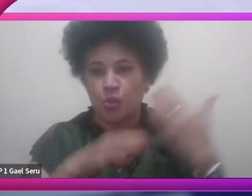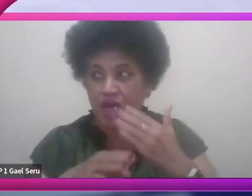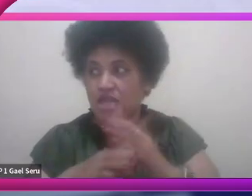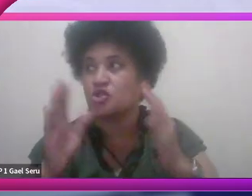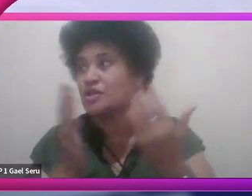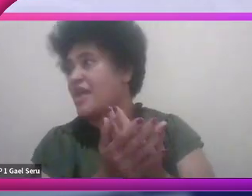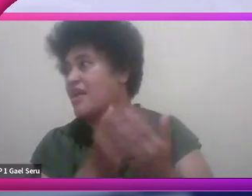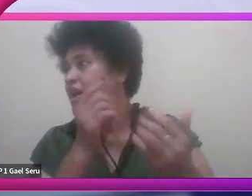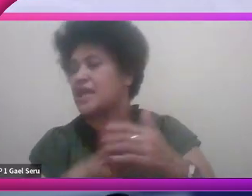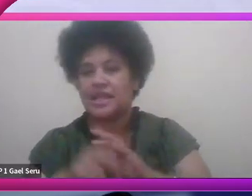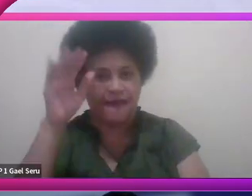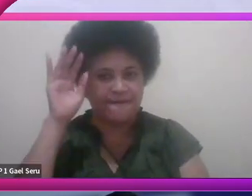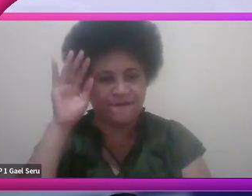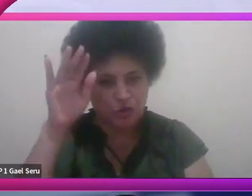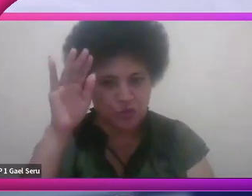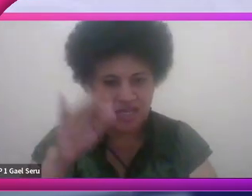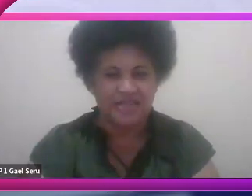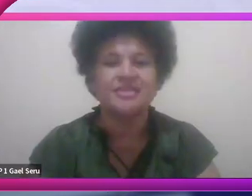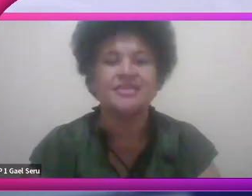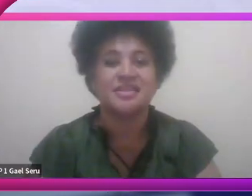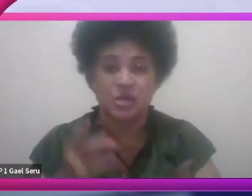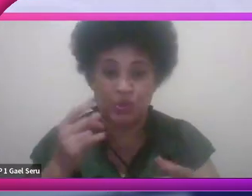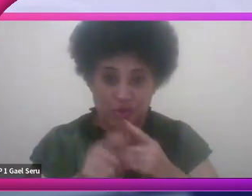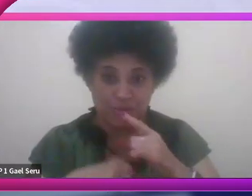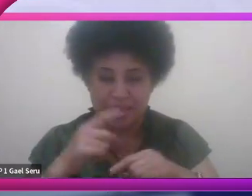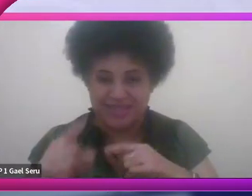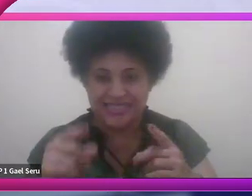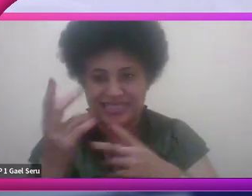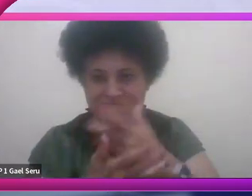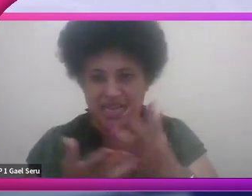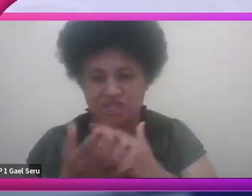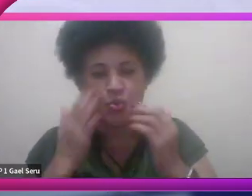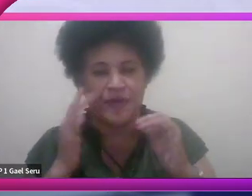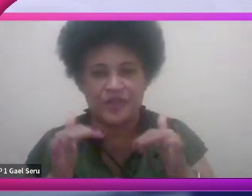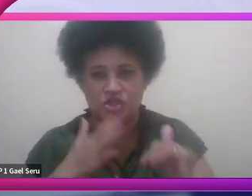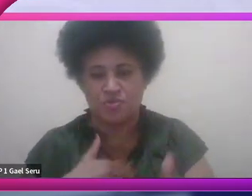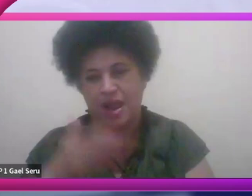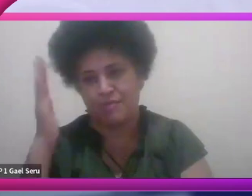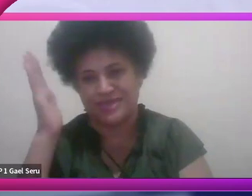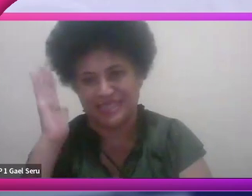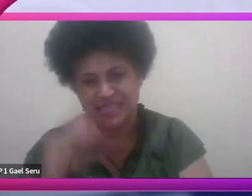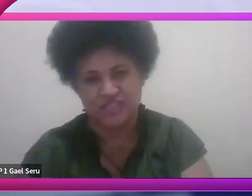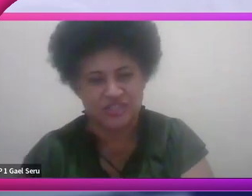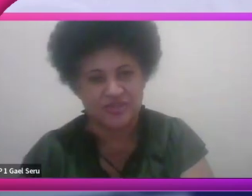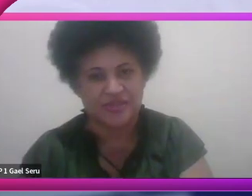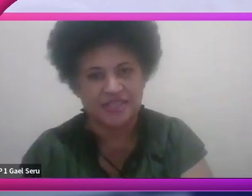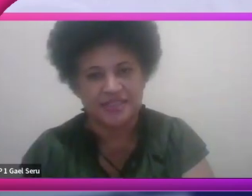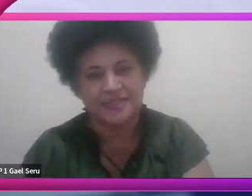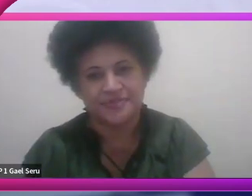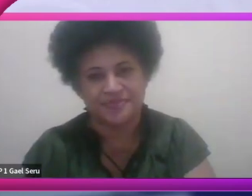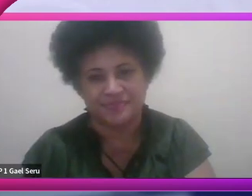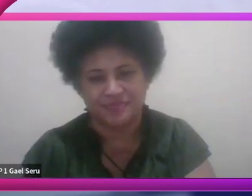be generate the discussions after my presentations. Yeah. And yeah, so next slide,